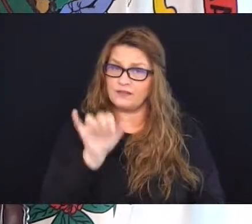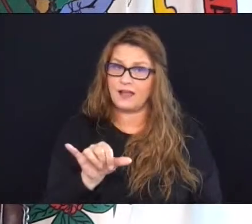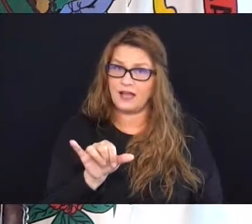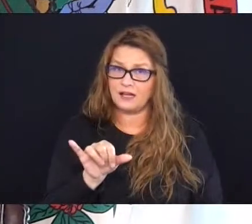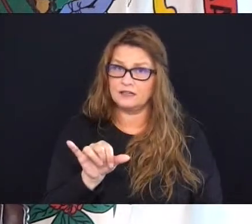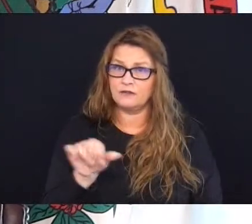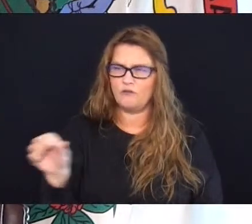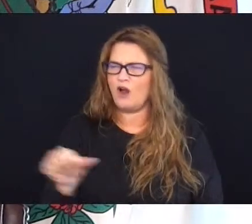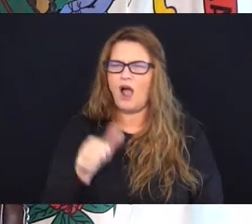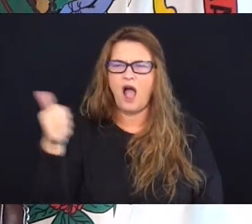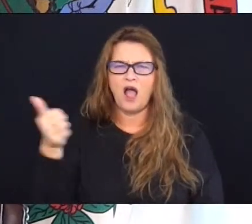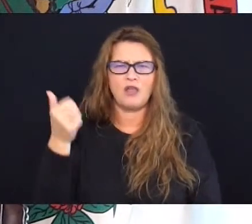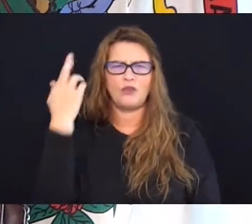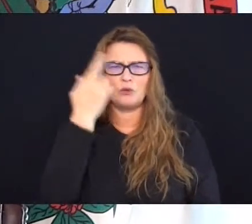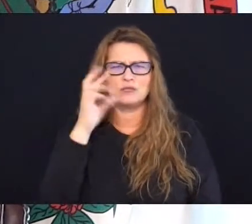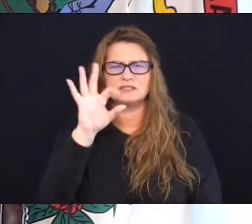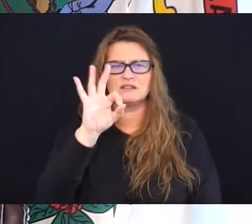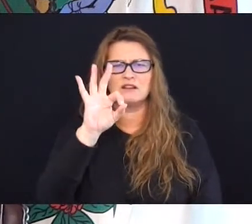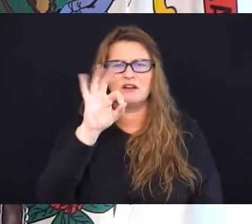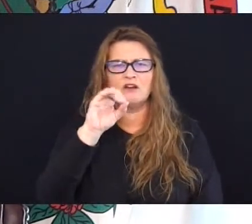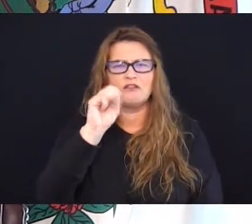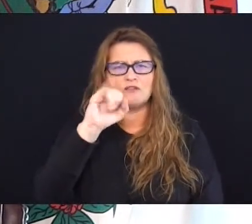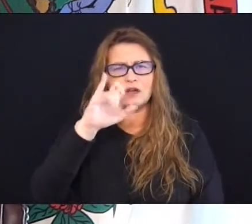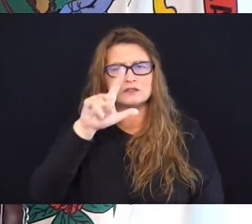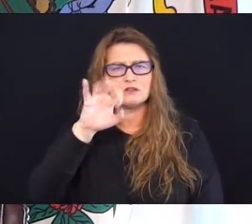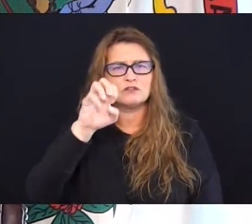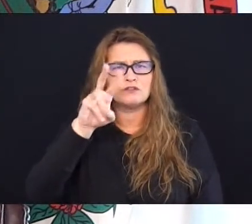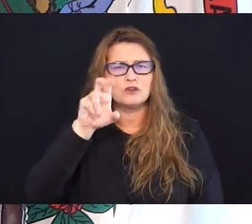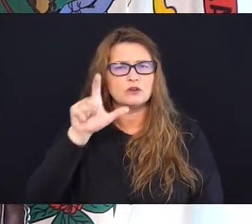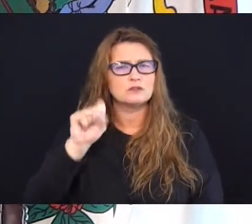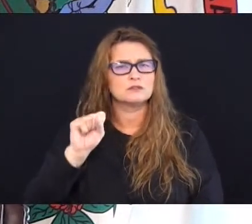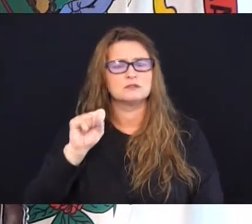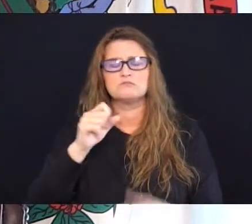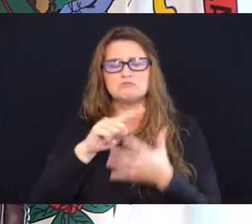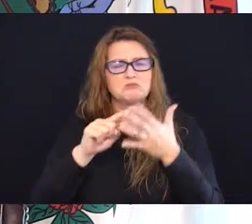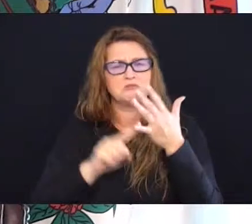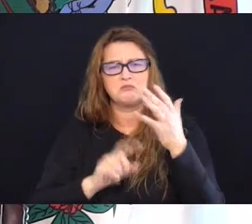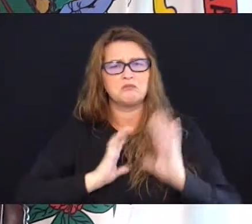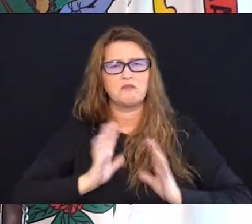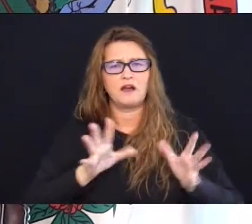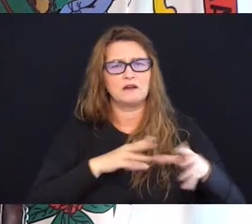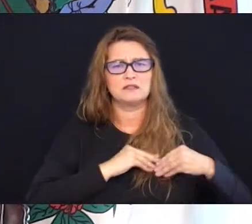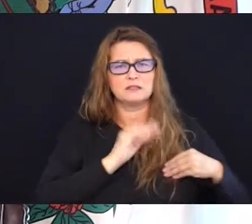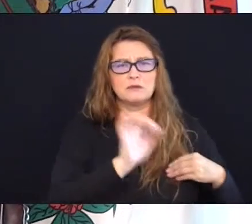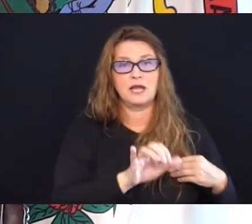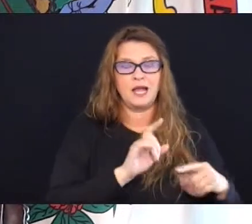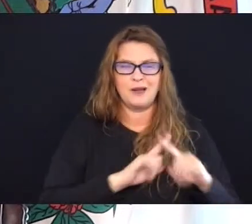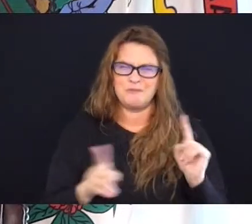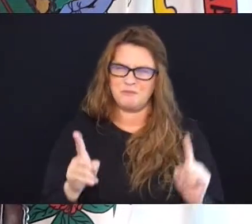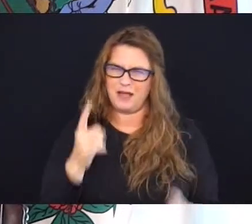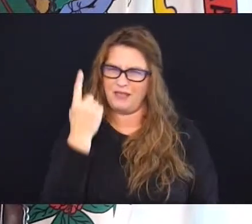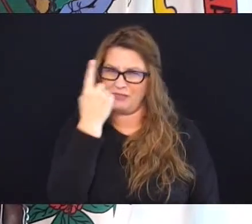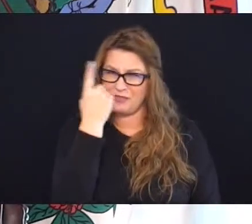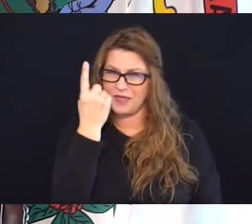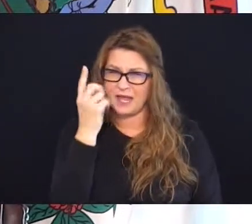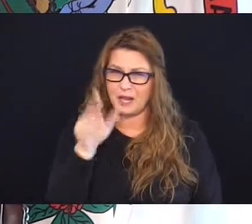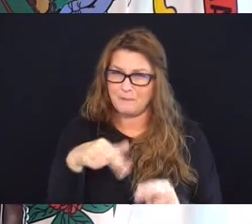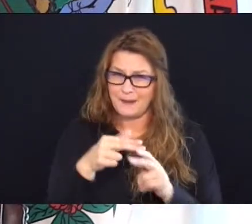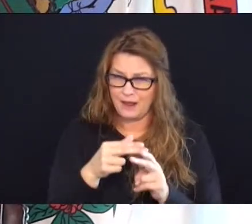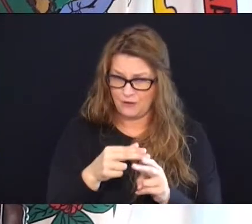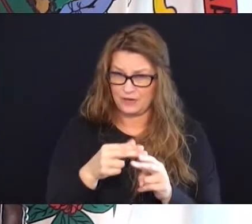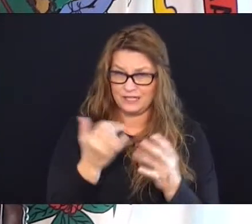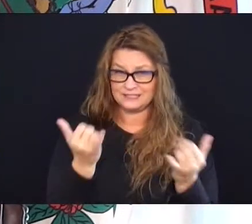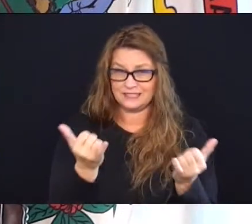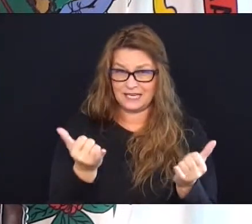alternative energies, but I believe that it is absolutely frivolous to think that today